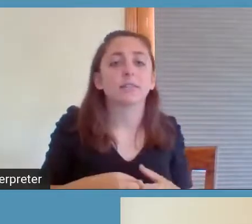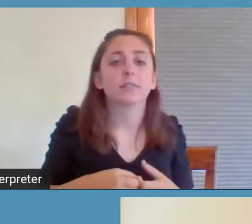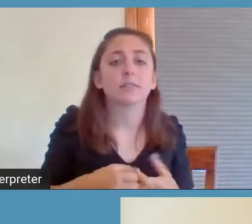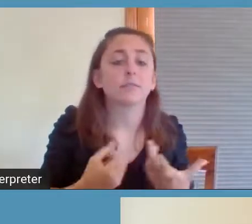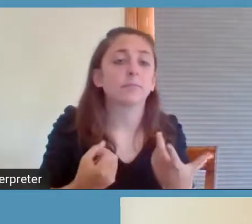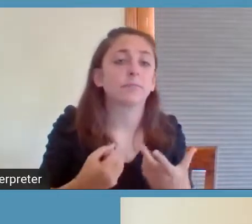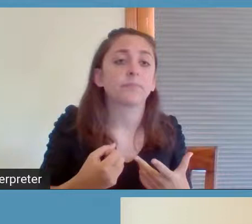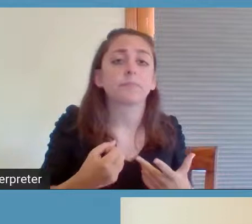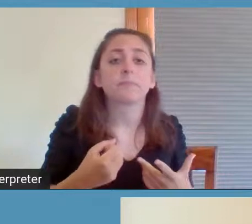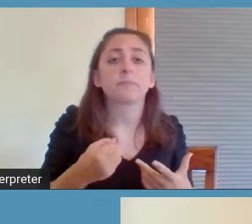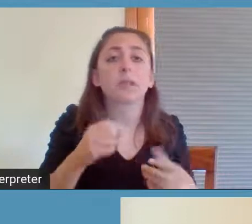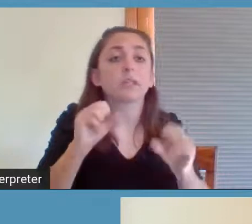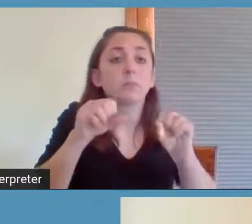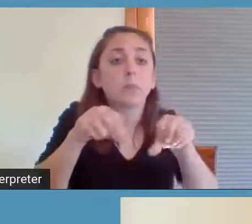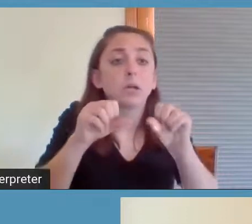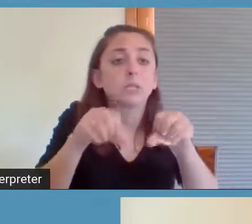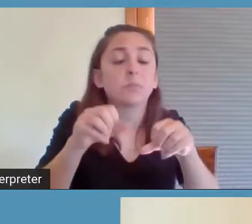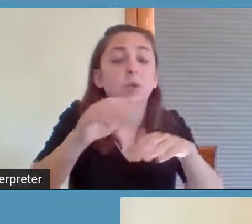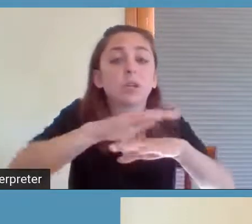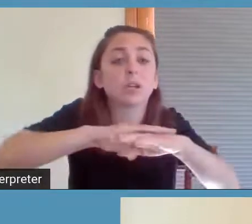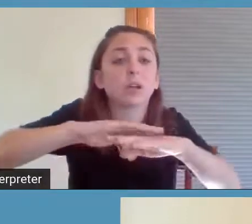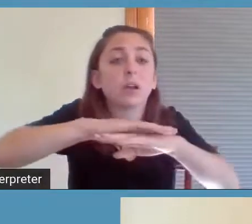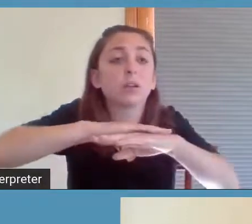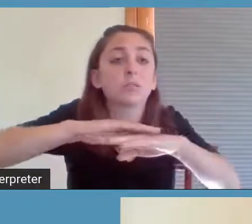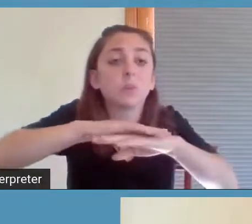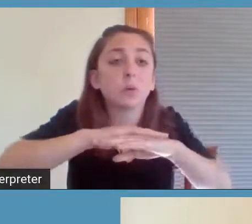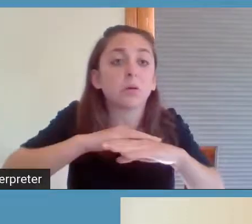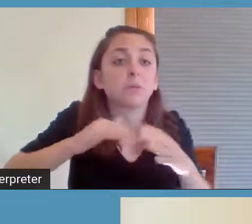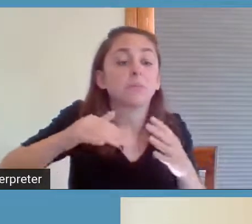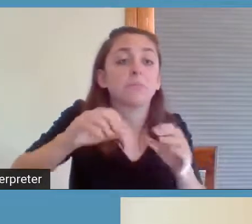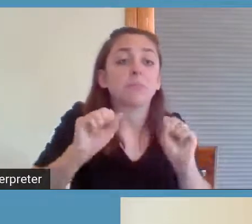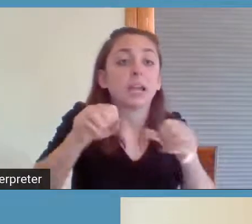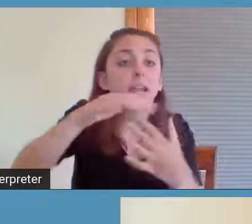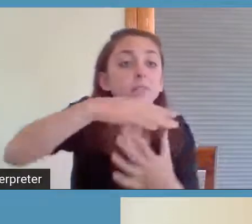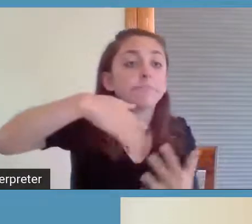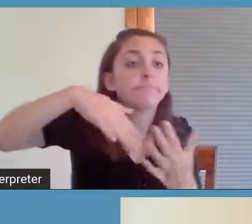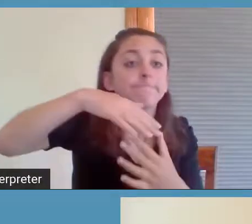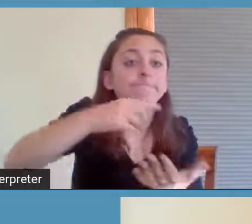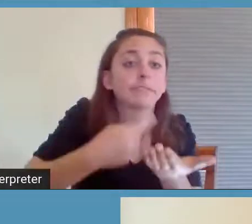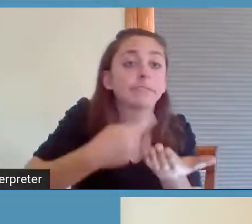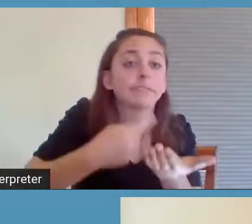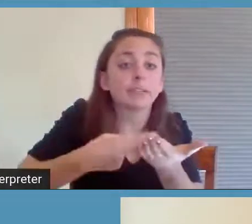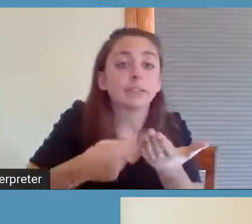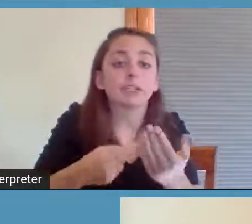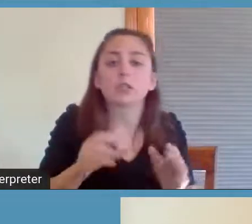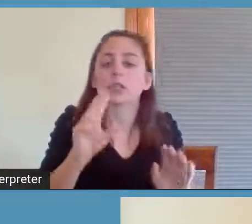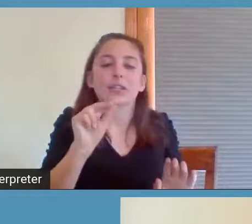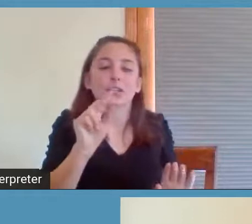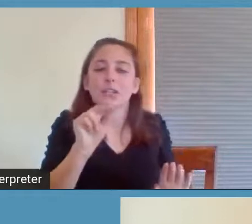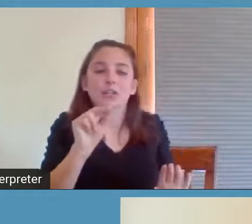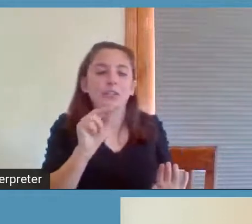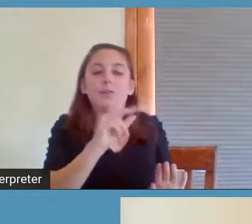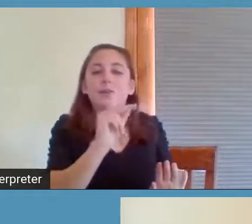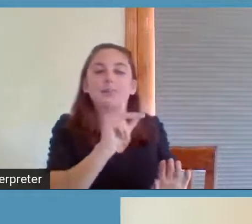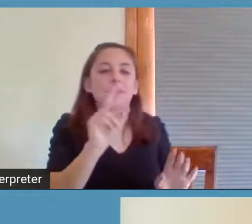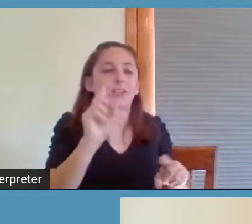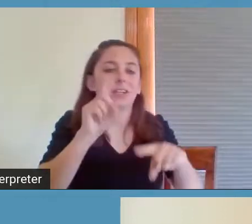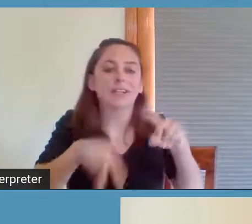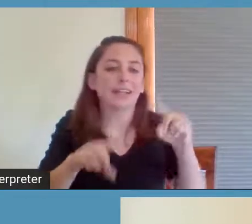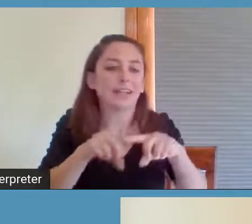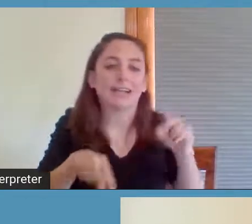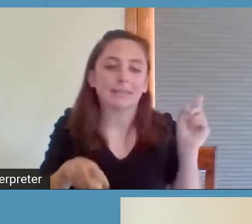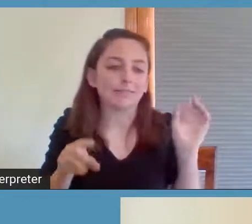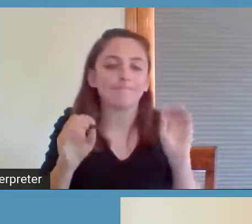Interactivity? The Kunst Matrix, does it allow for that Second Life-like user interactivity? Not at all.